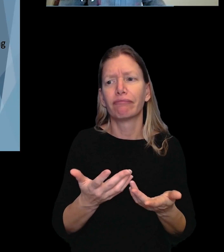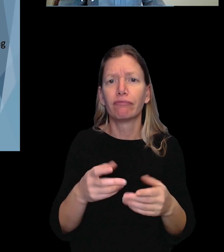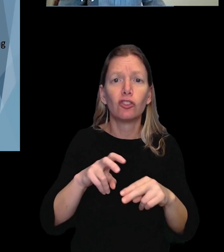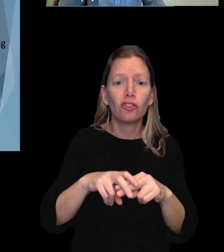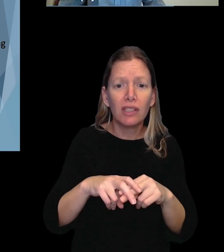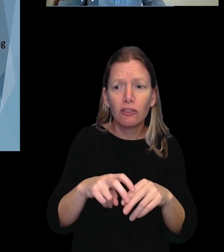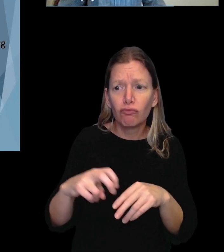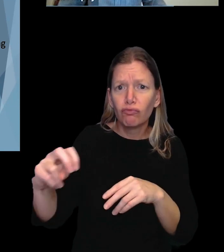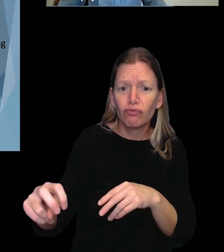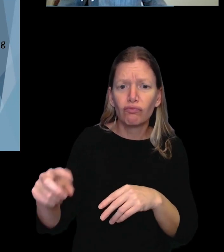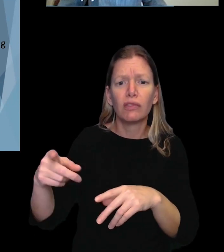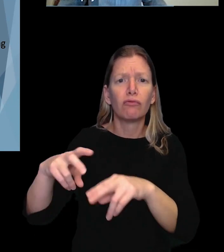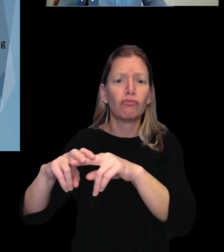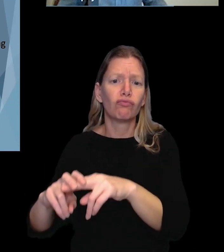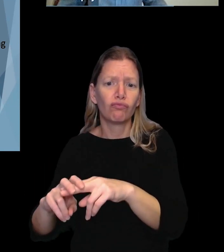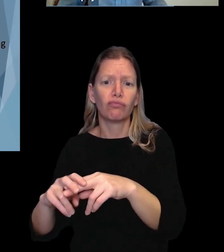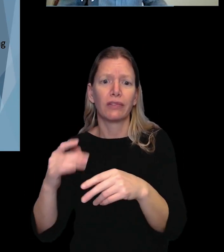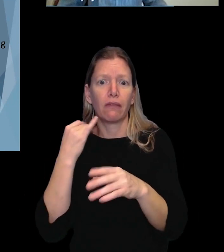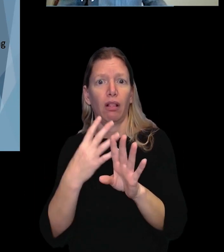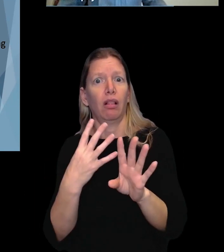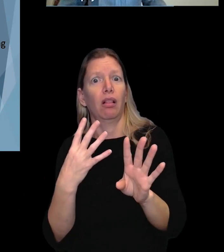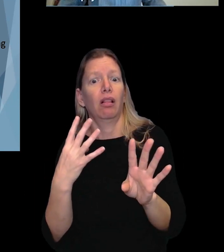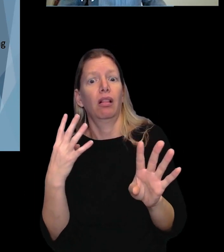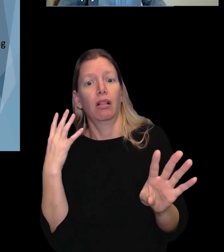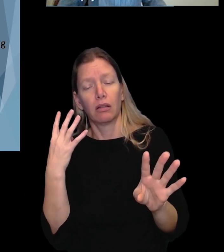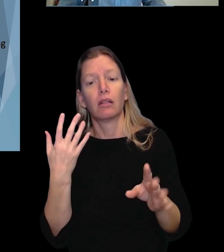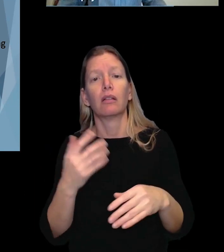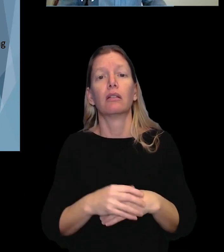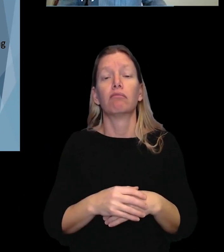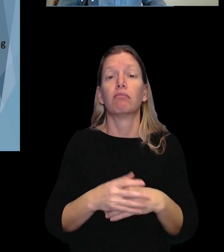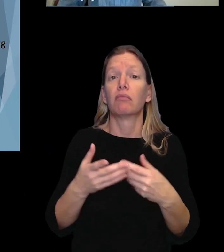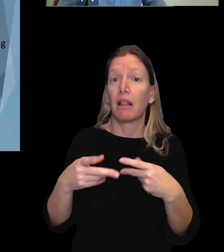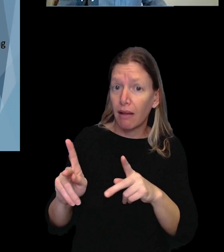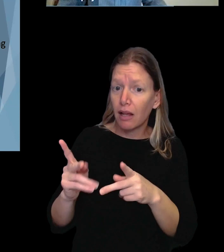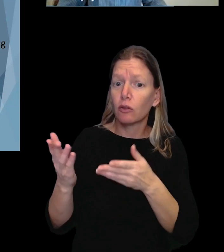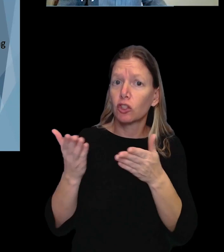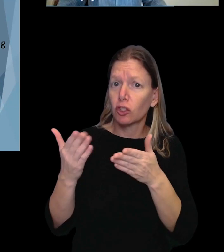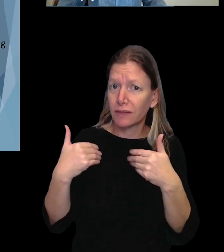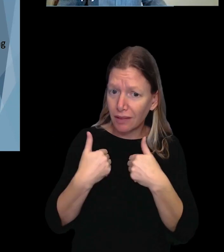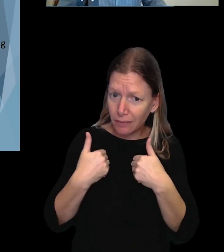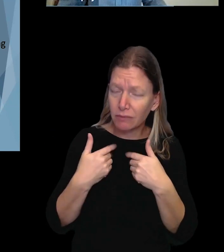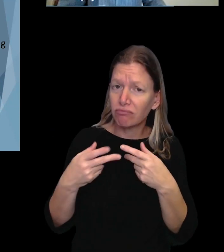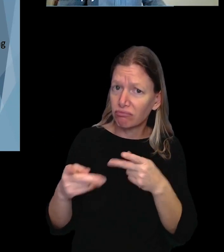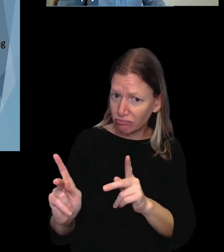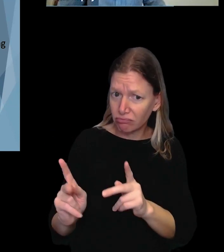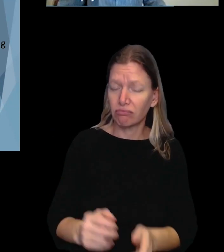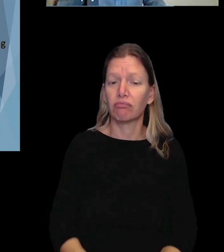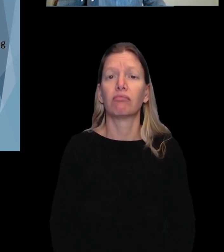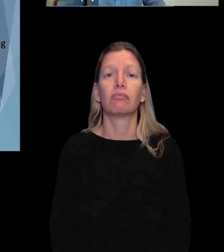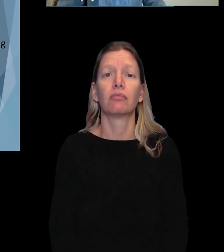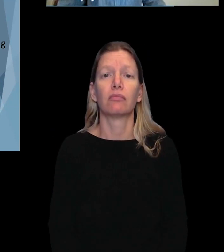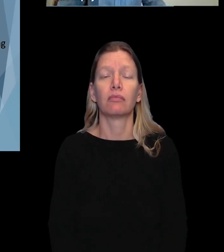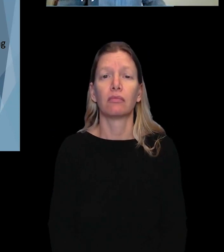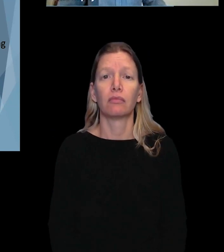So things like giving someone a chair to sit down if they're standing in a long line, allowing